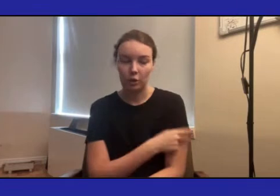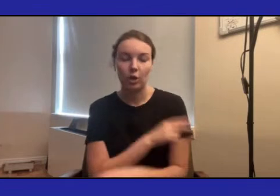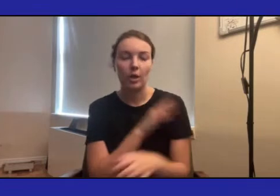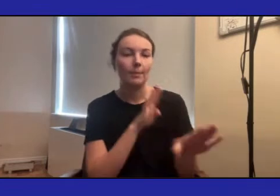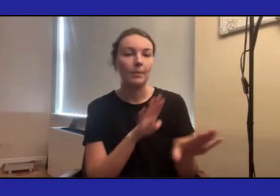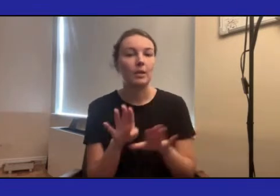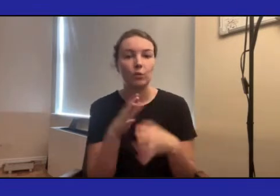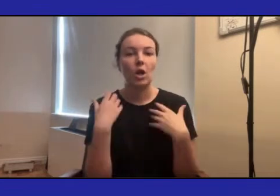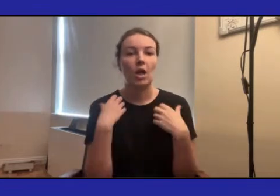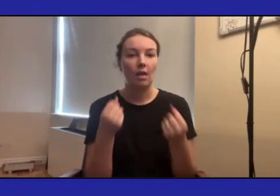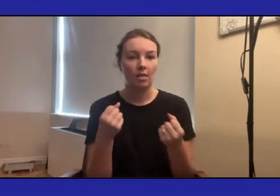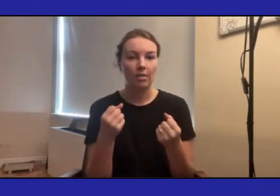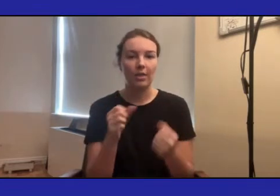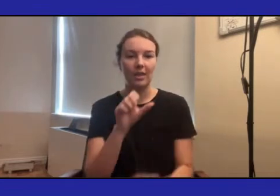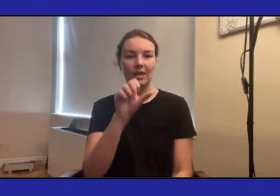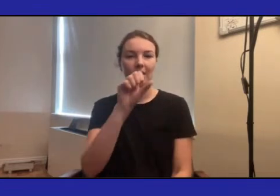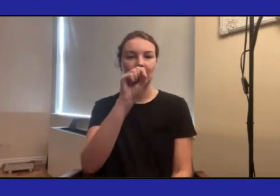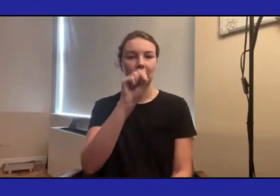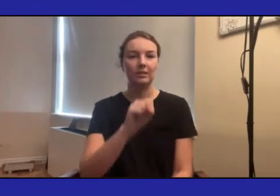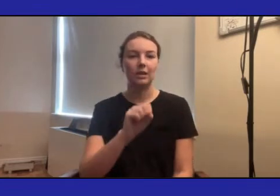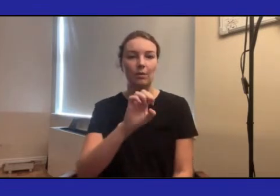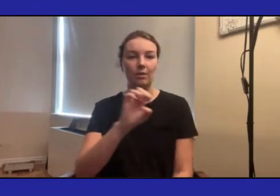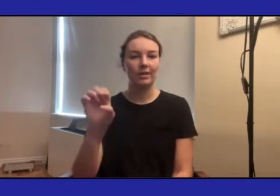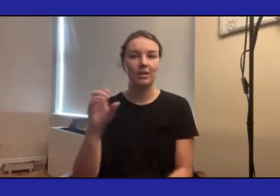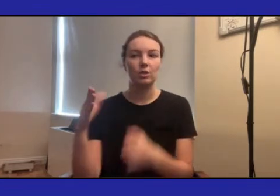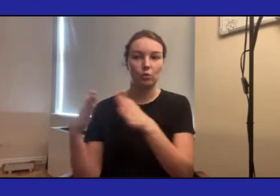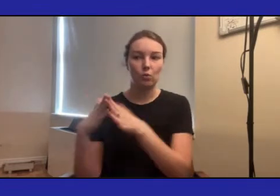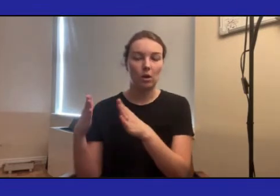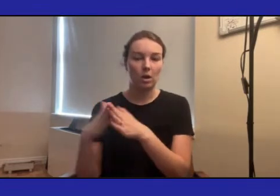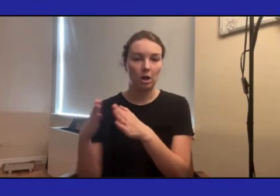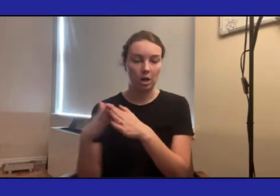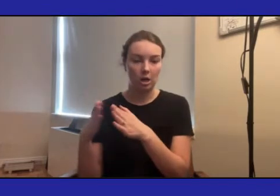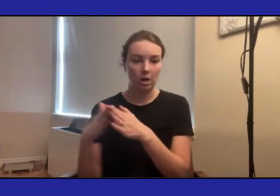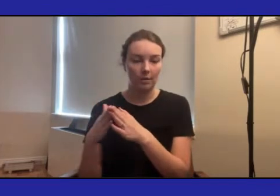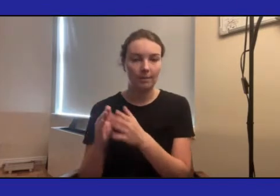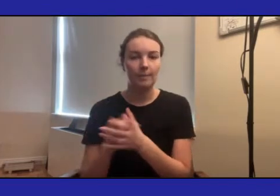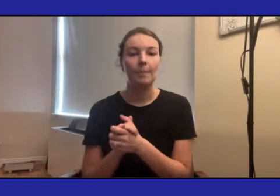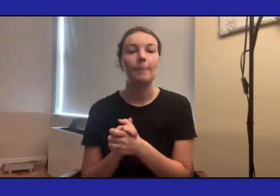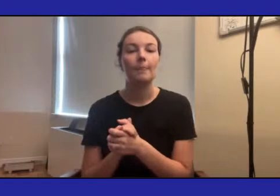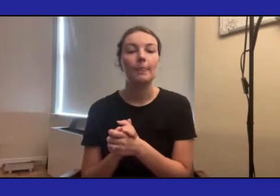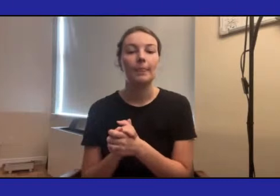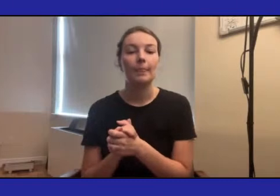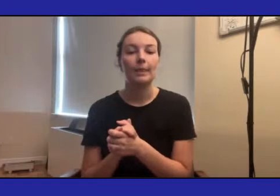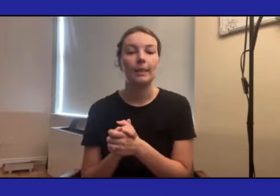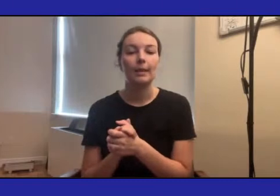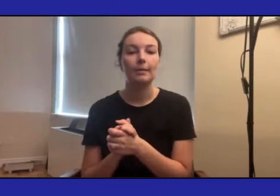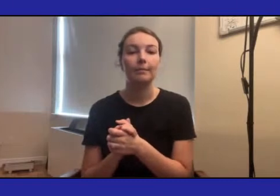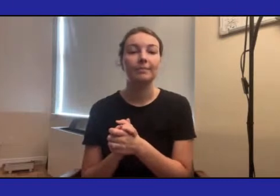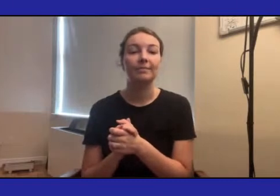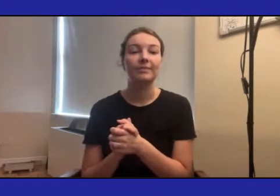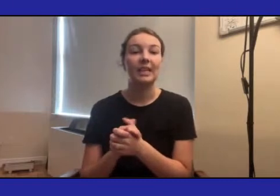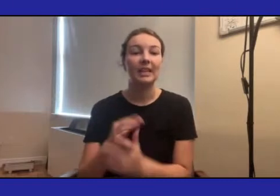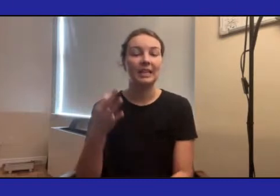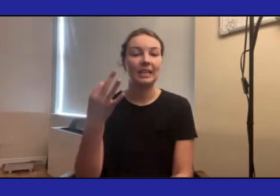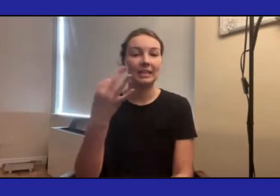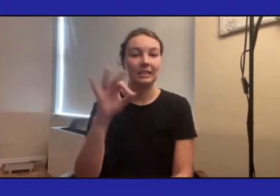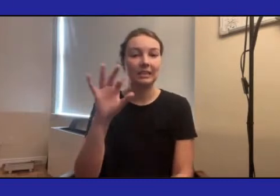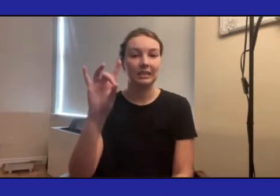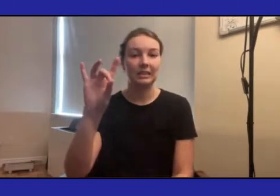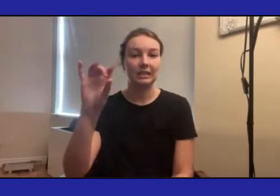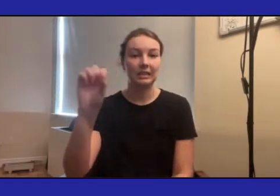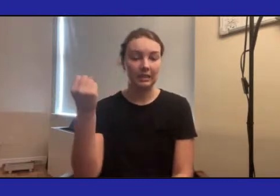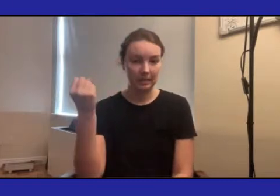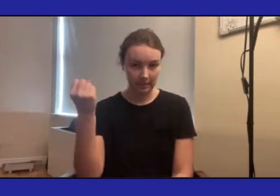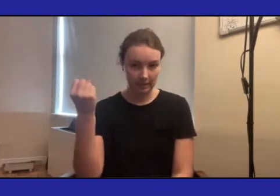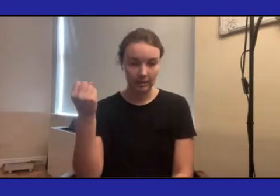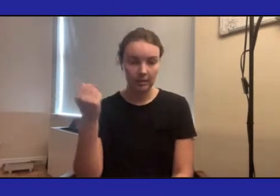corner of 30th Street and First Avenue. During the mid-1980s, the 12th, 18th, and 20th floors were